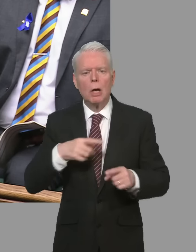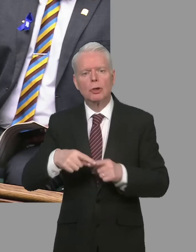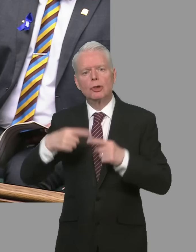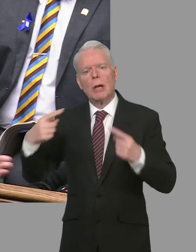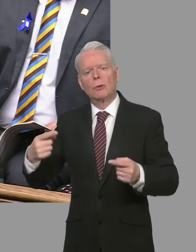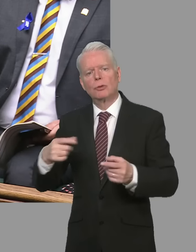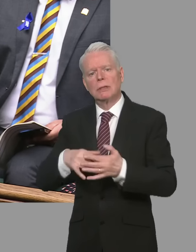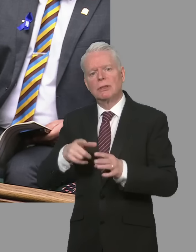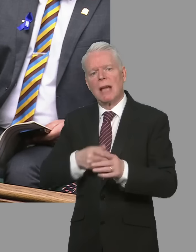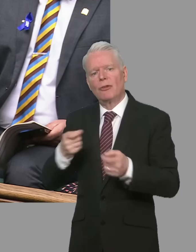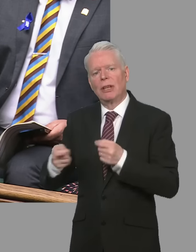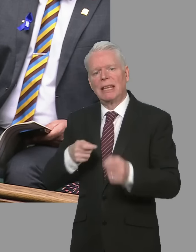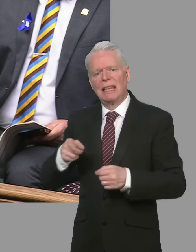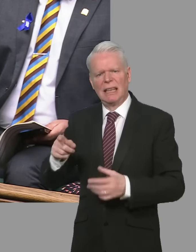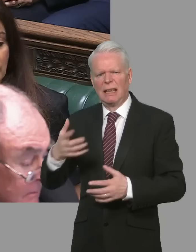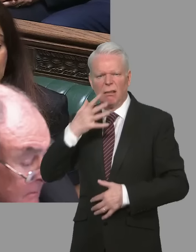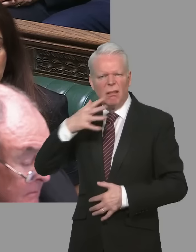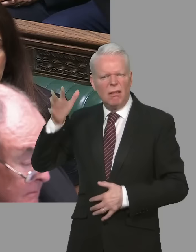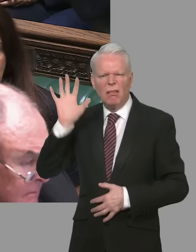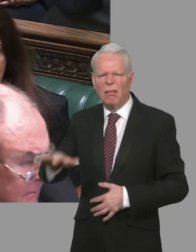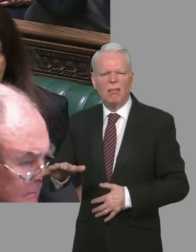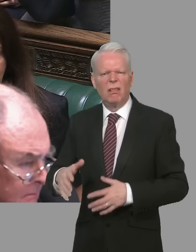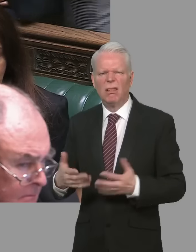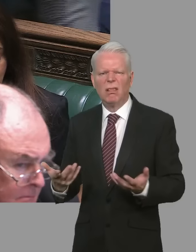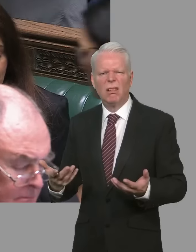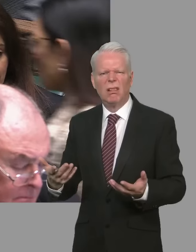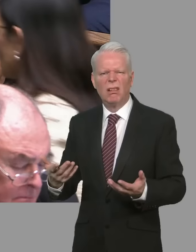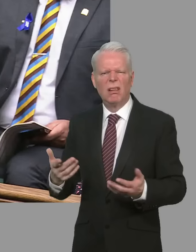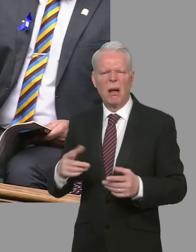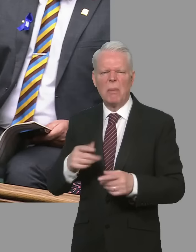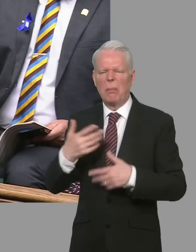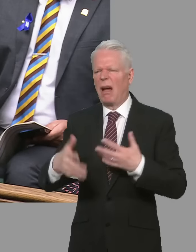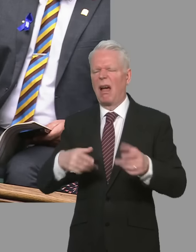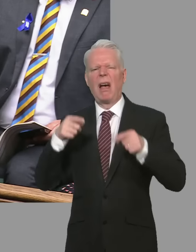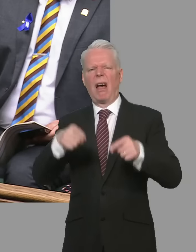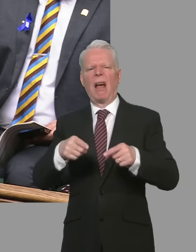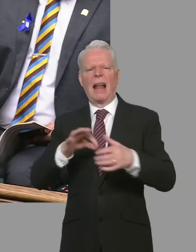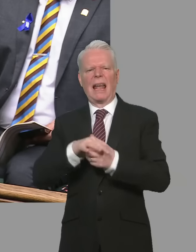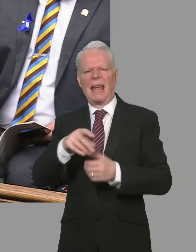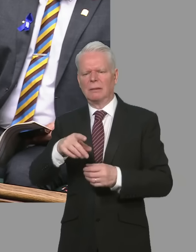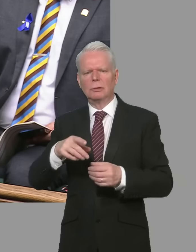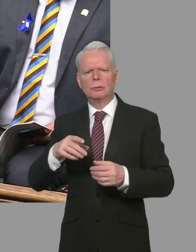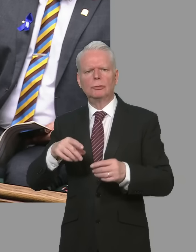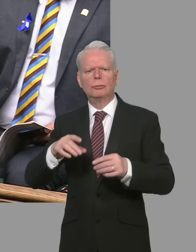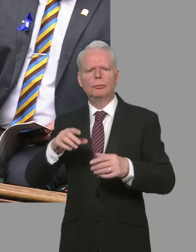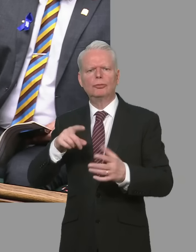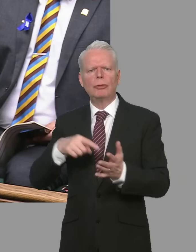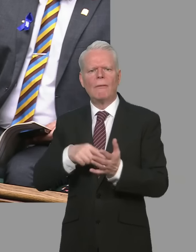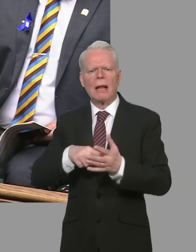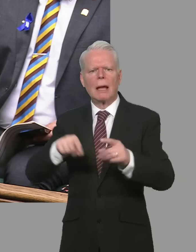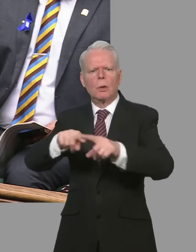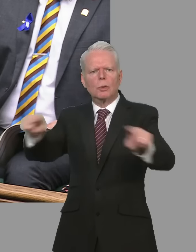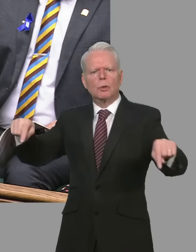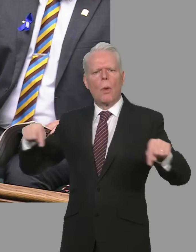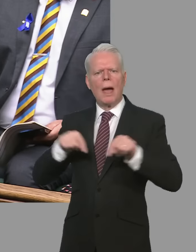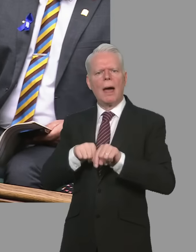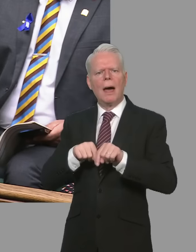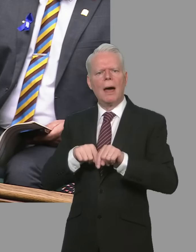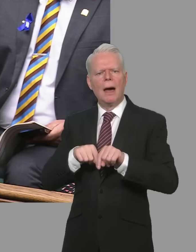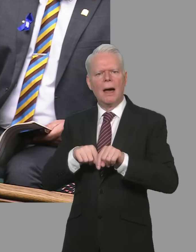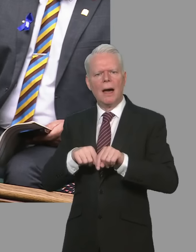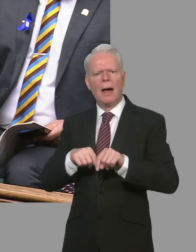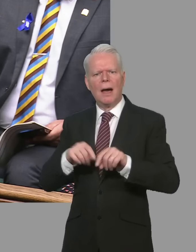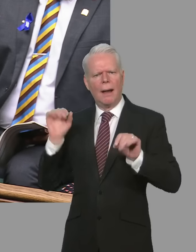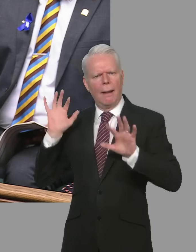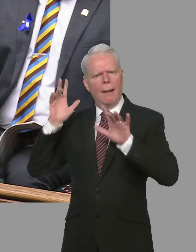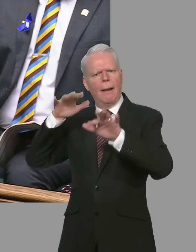opposition. Can the Prime Minister assure me and my worried constituents that he and his government will do all they can